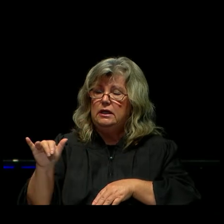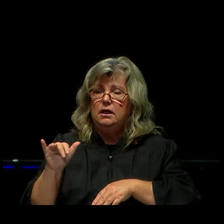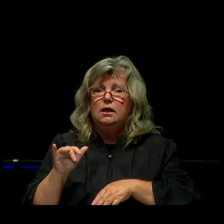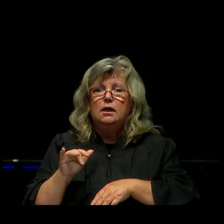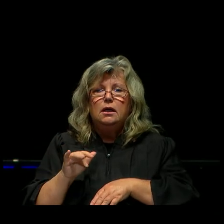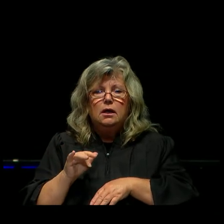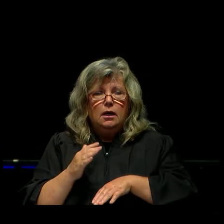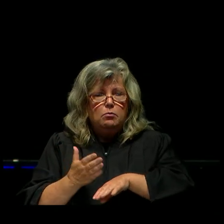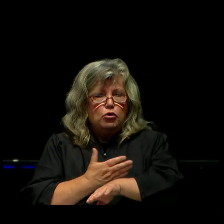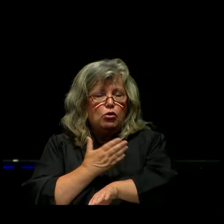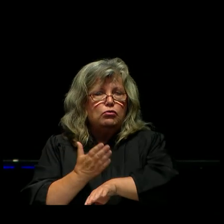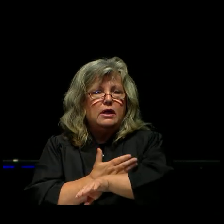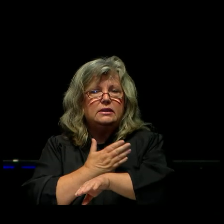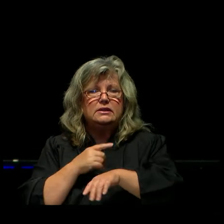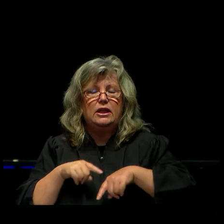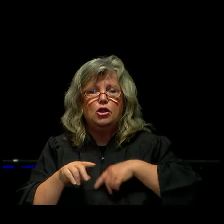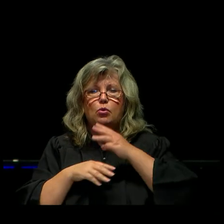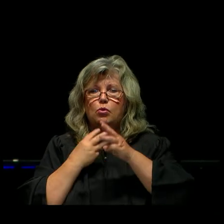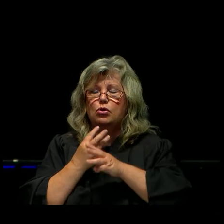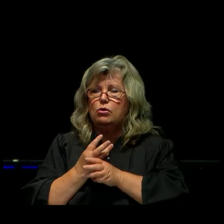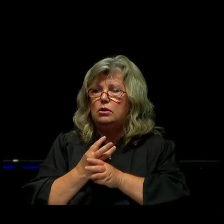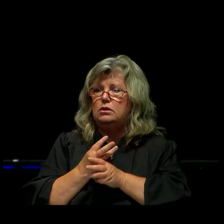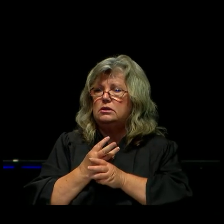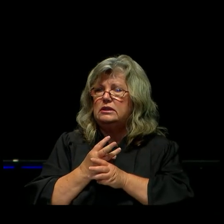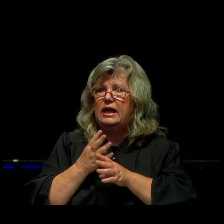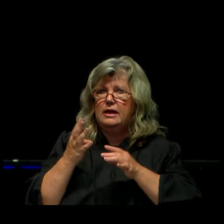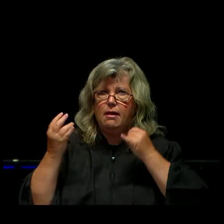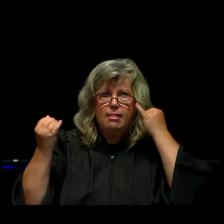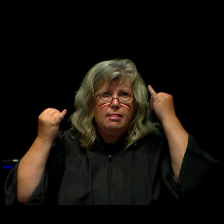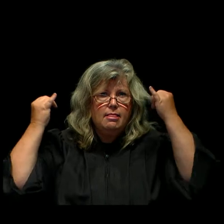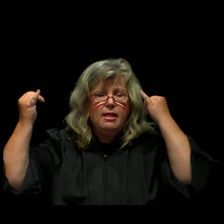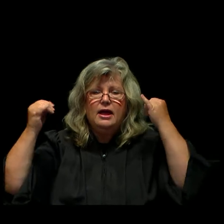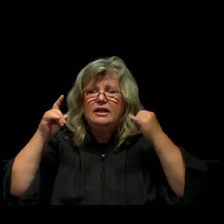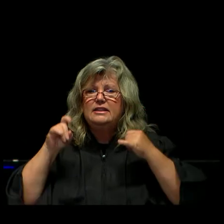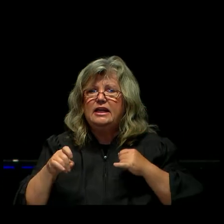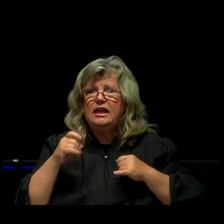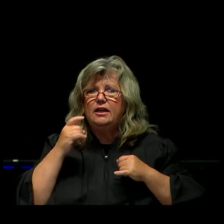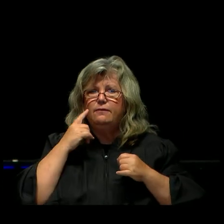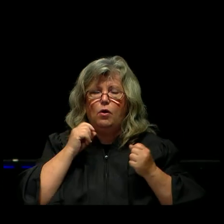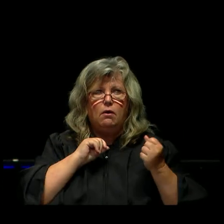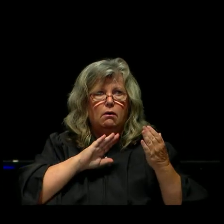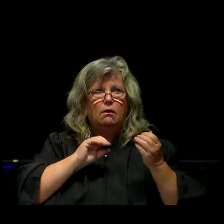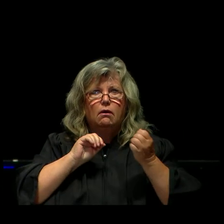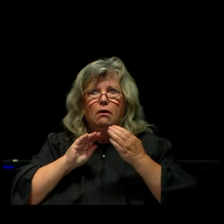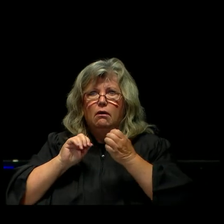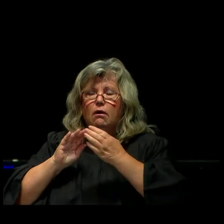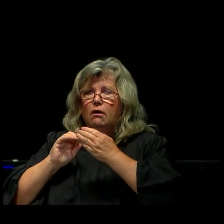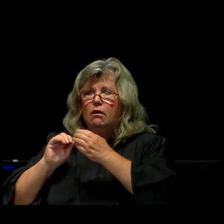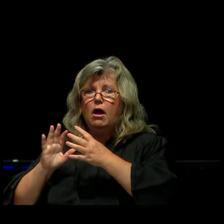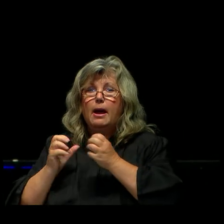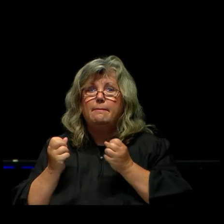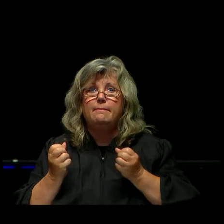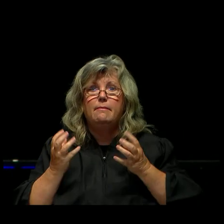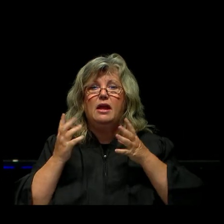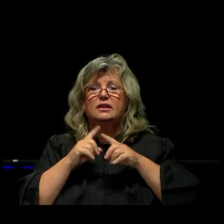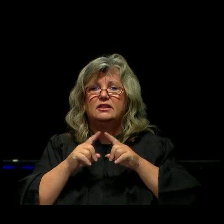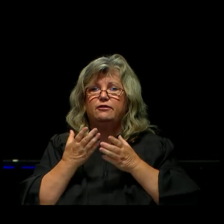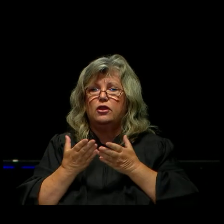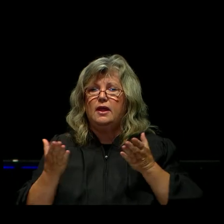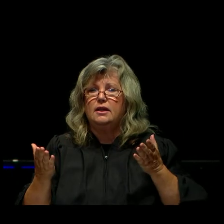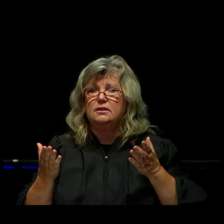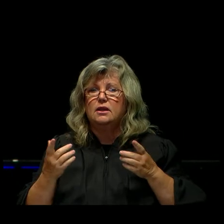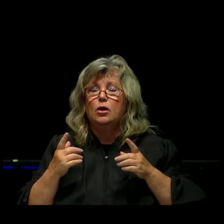very challenged world, and the innovation we're going to need to deal with so many things is going to be launched out of